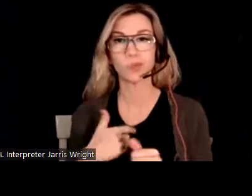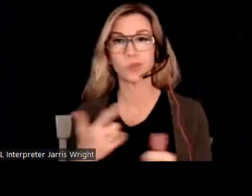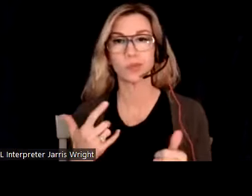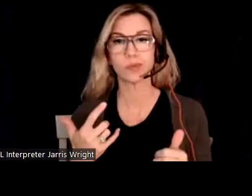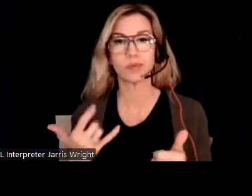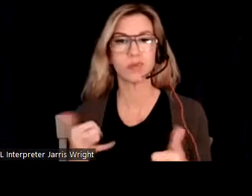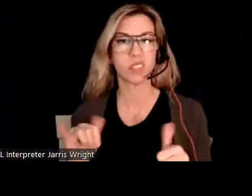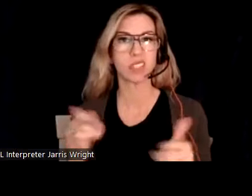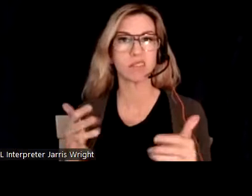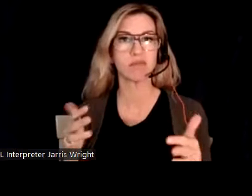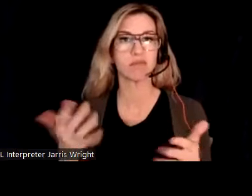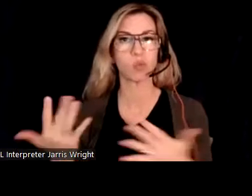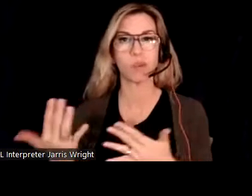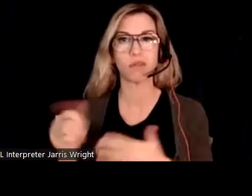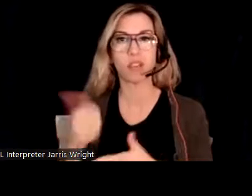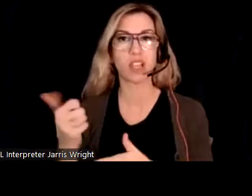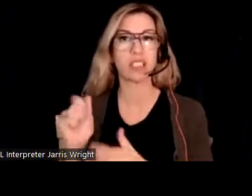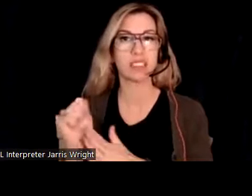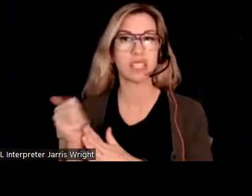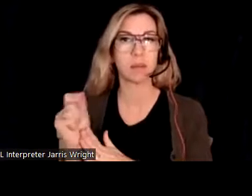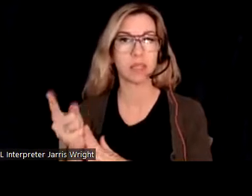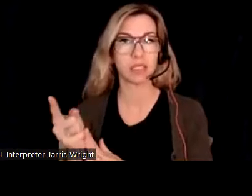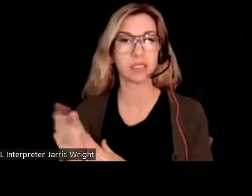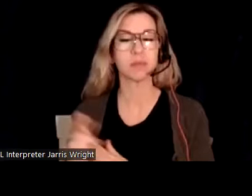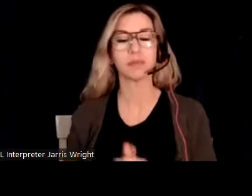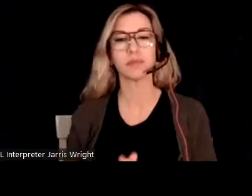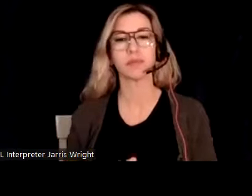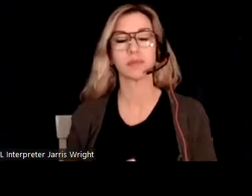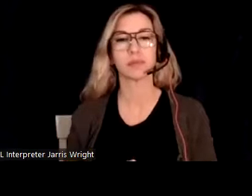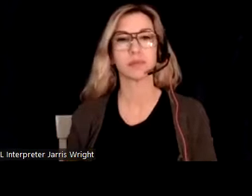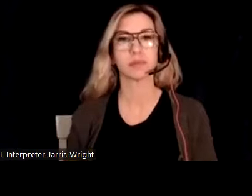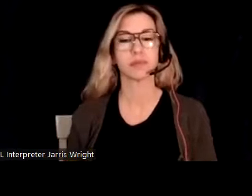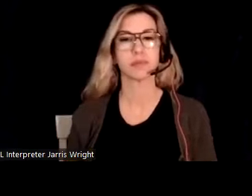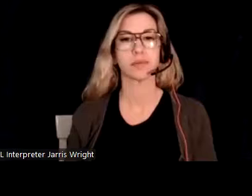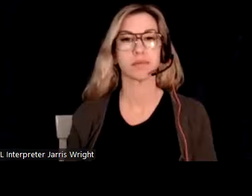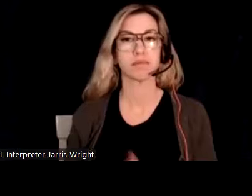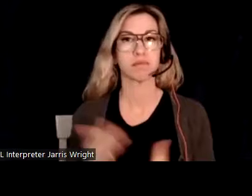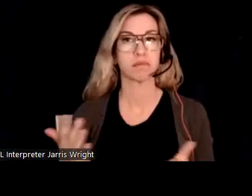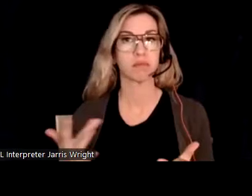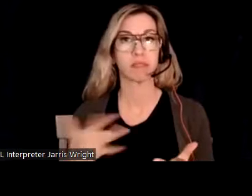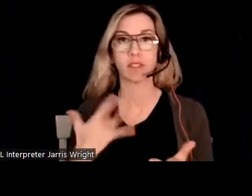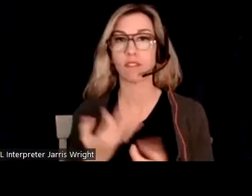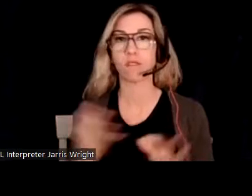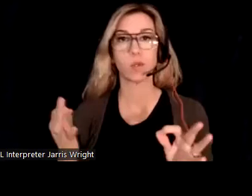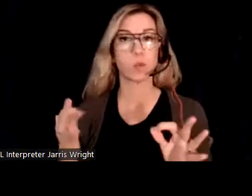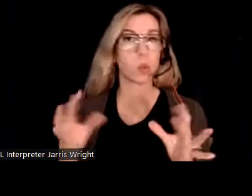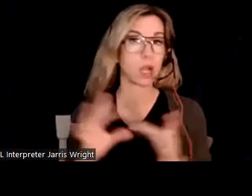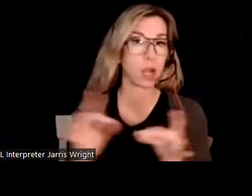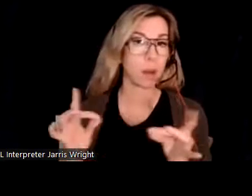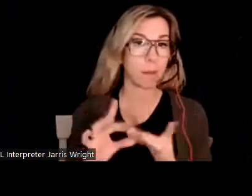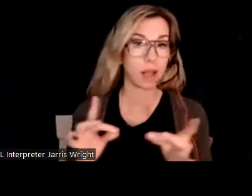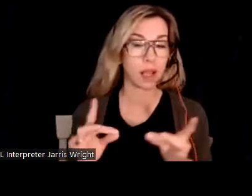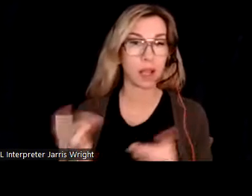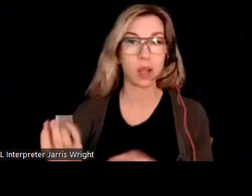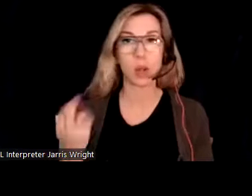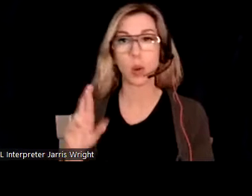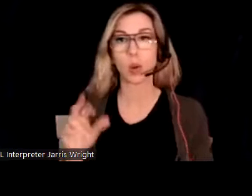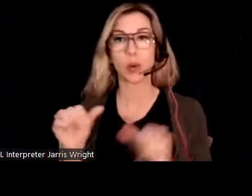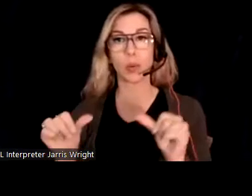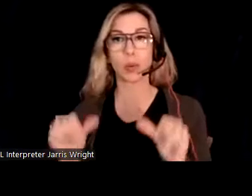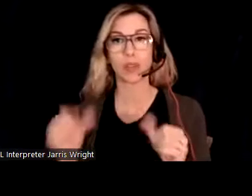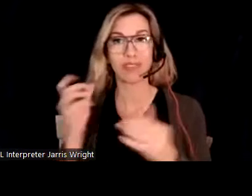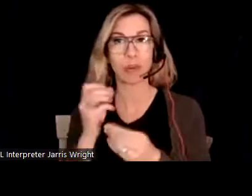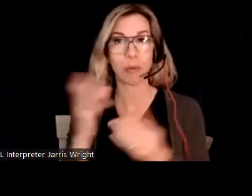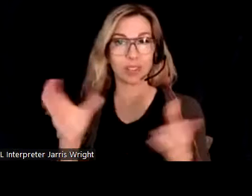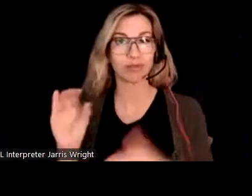about 10 minutes. Please feel free to make comment or post your information in the chat.